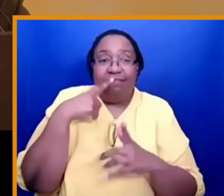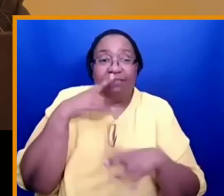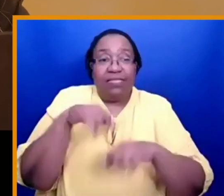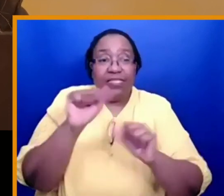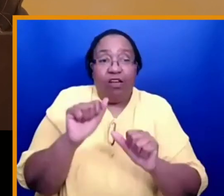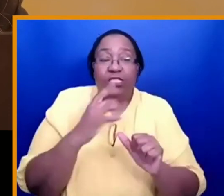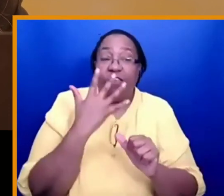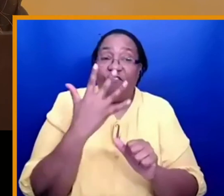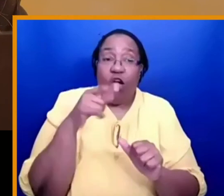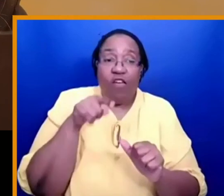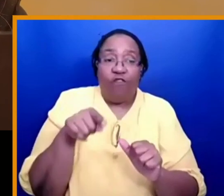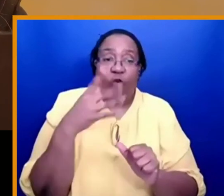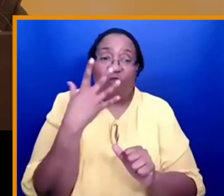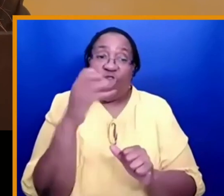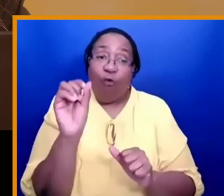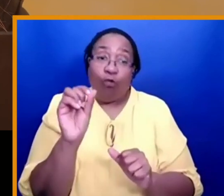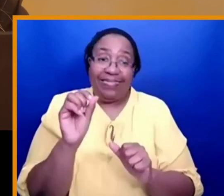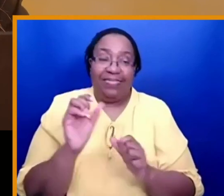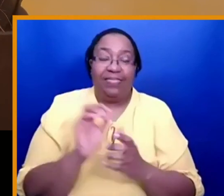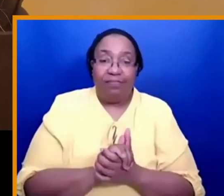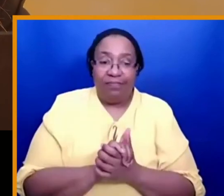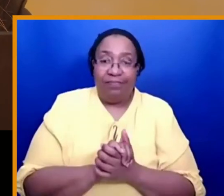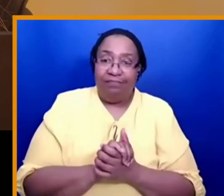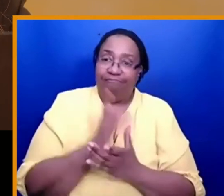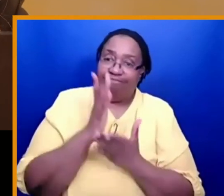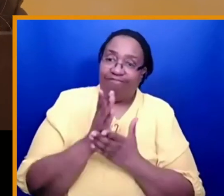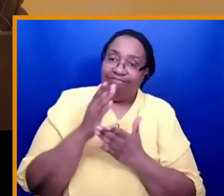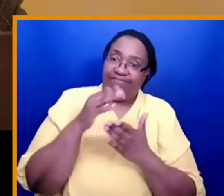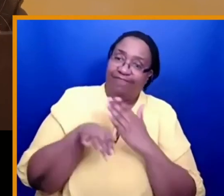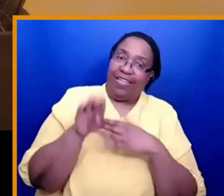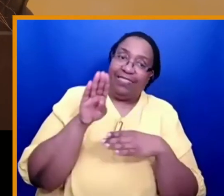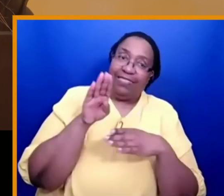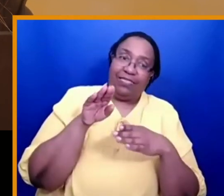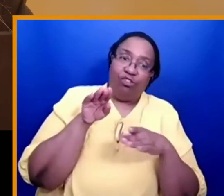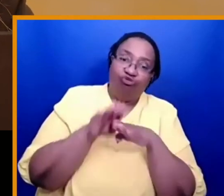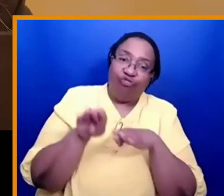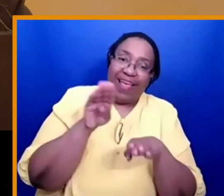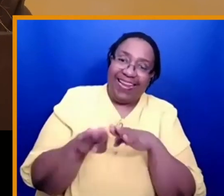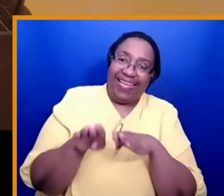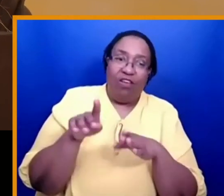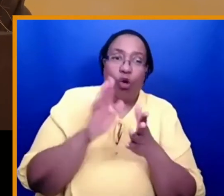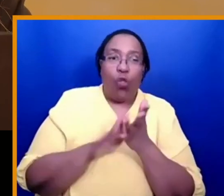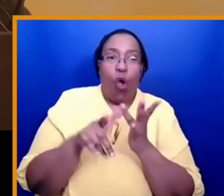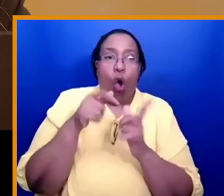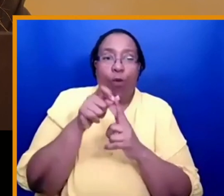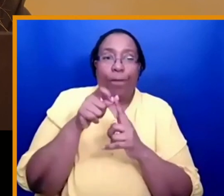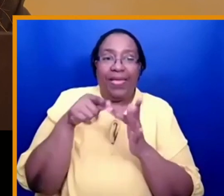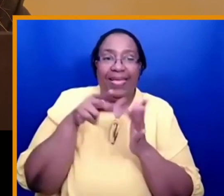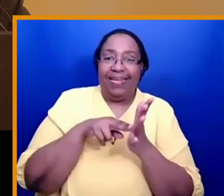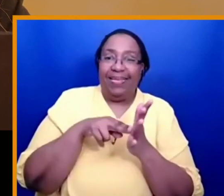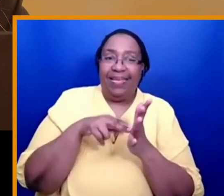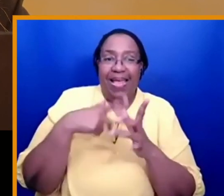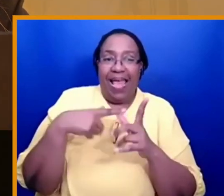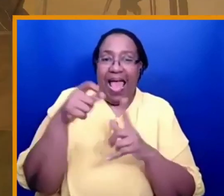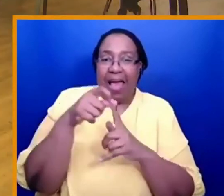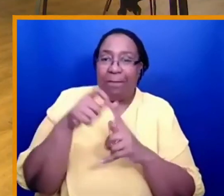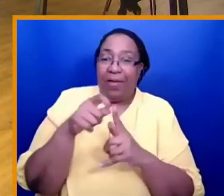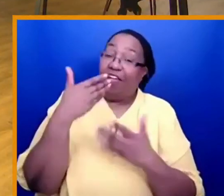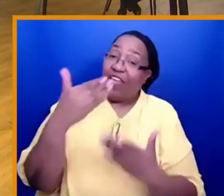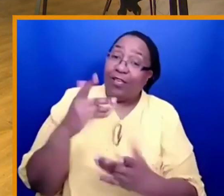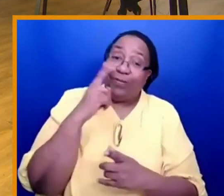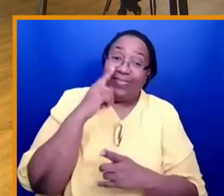and you'll find that under fringes and training on the Hopin app. So thank you very much. We'll see you later.